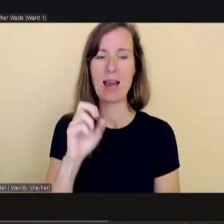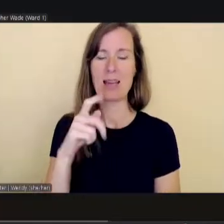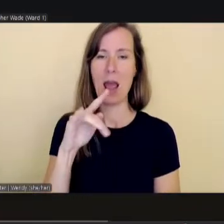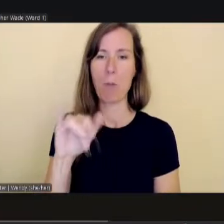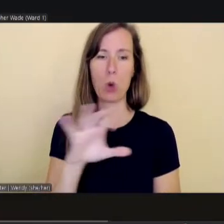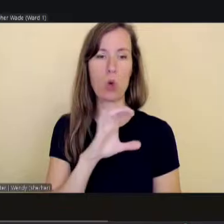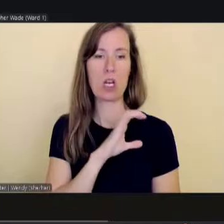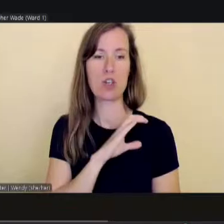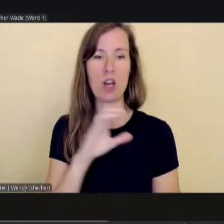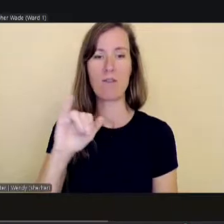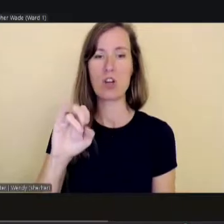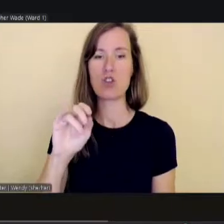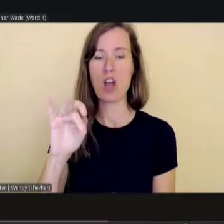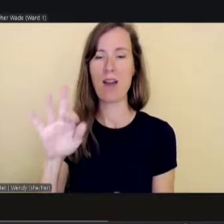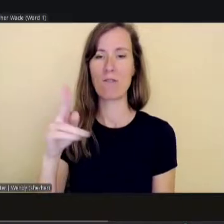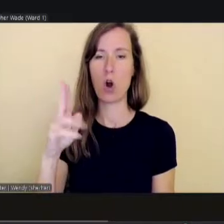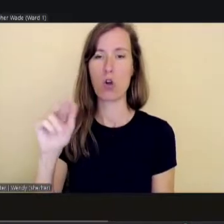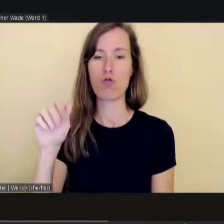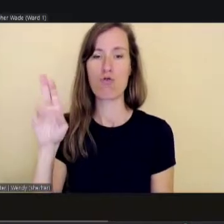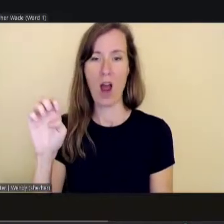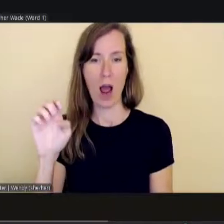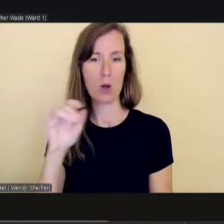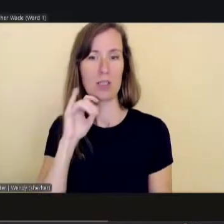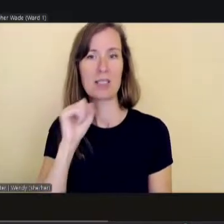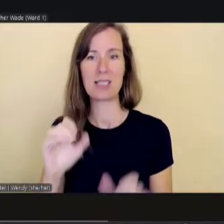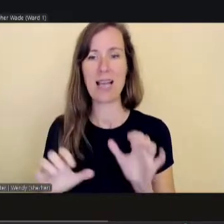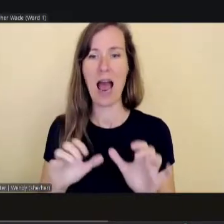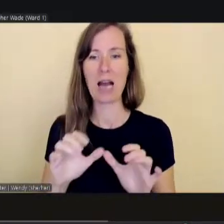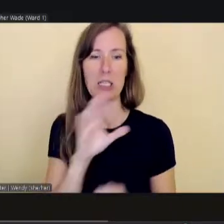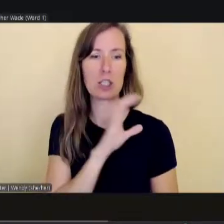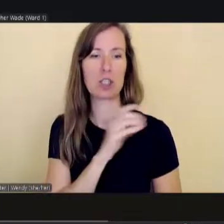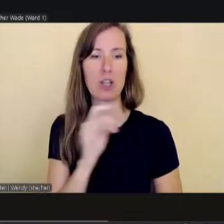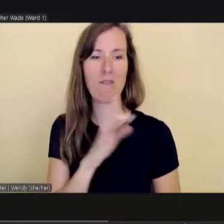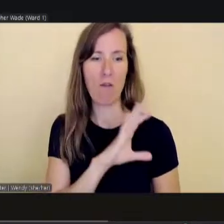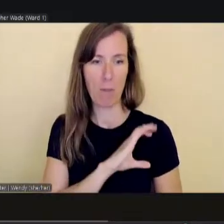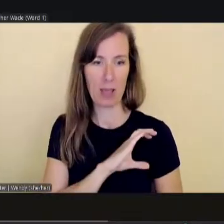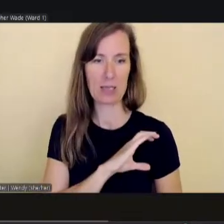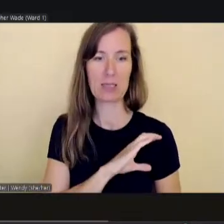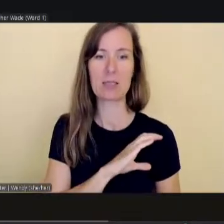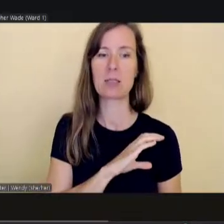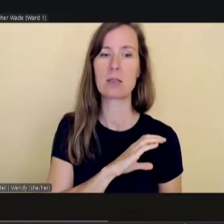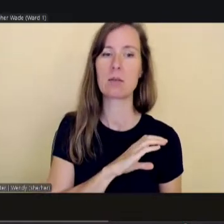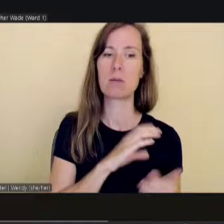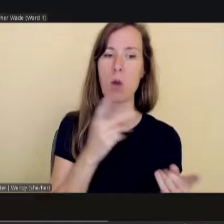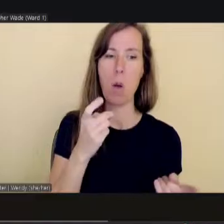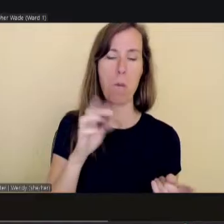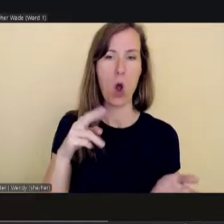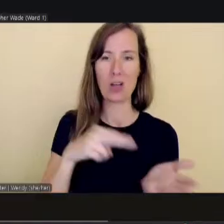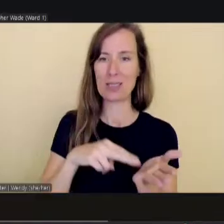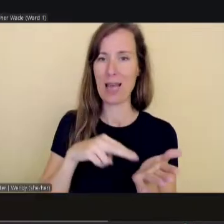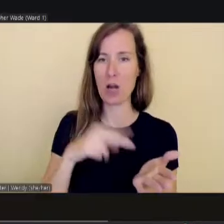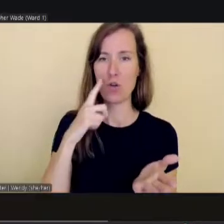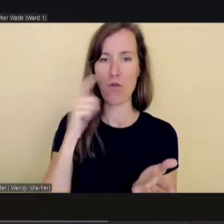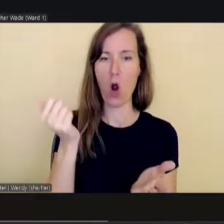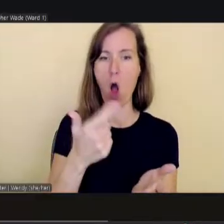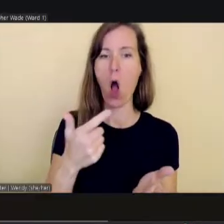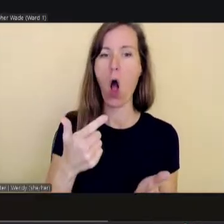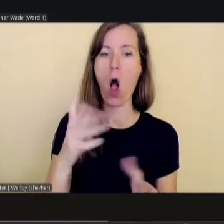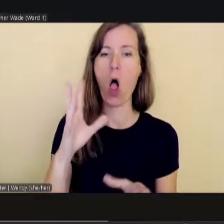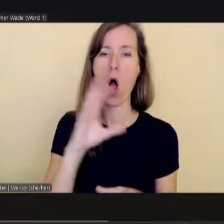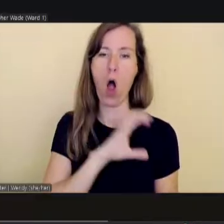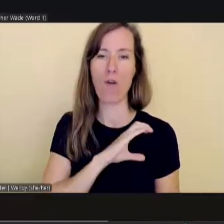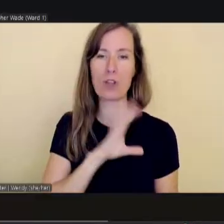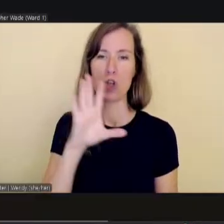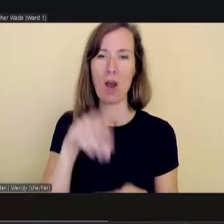protocol in all officer-involved shootings, an independent investigation is being conducted in this case by the Maryland Attorney General's office. Any